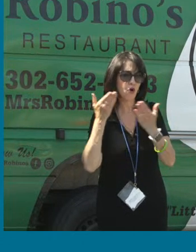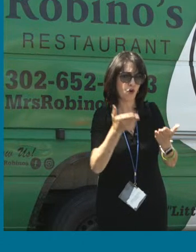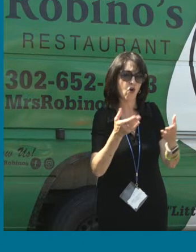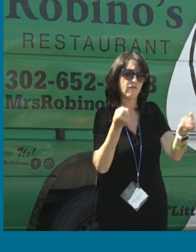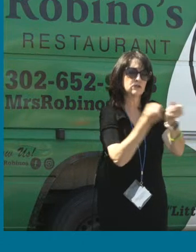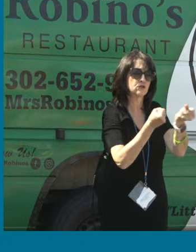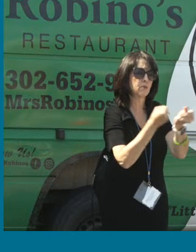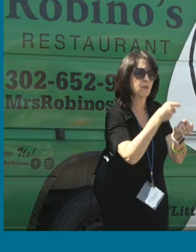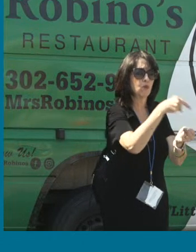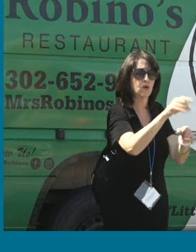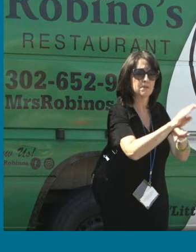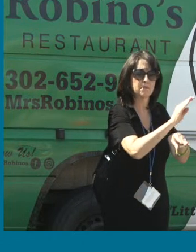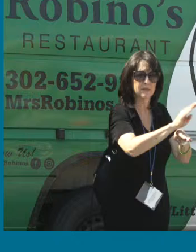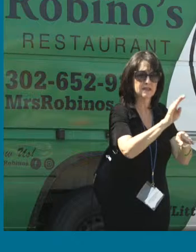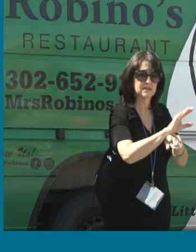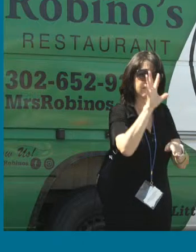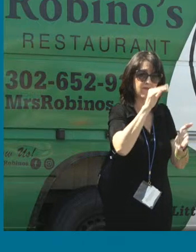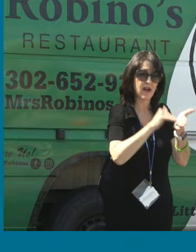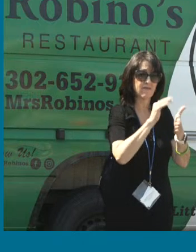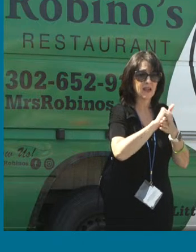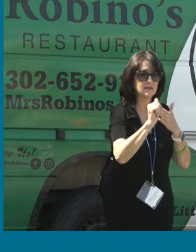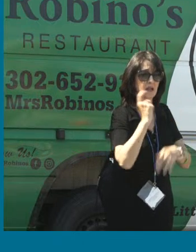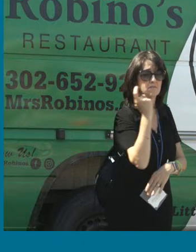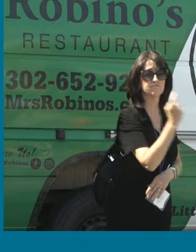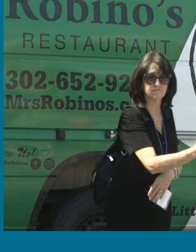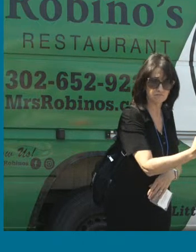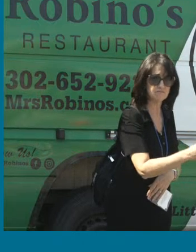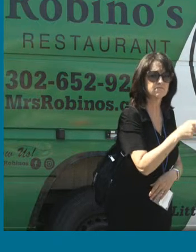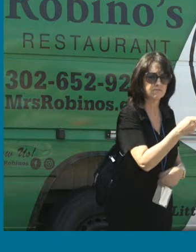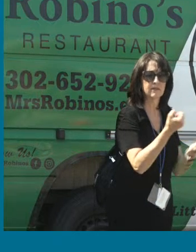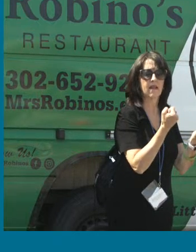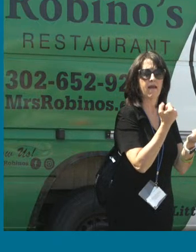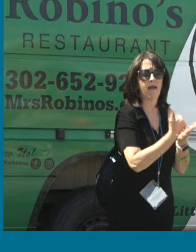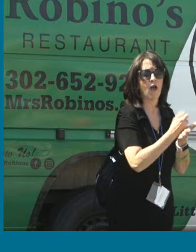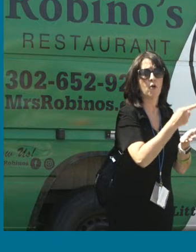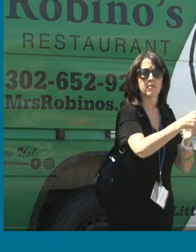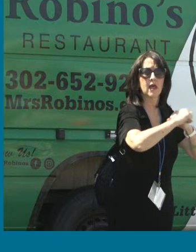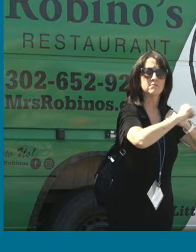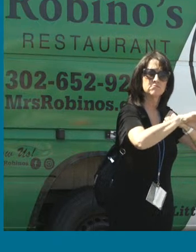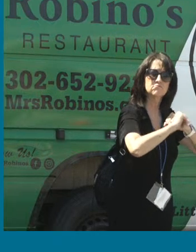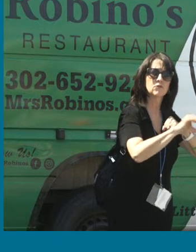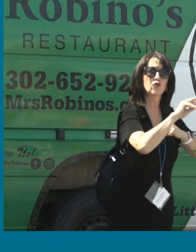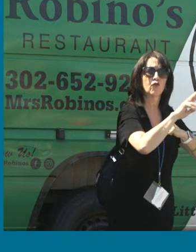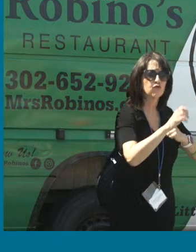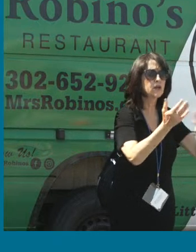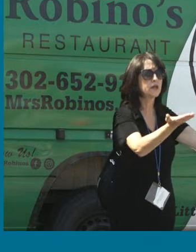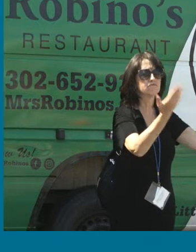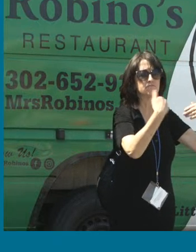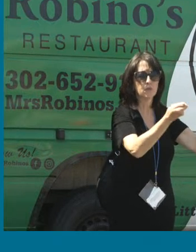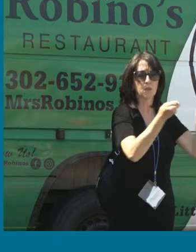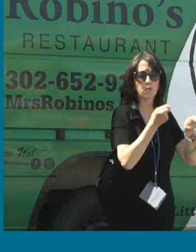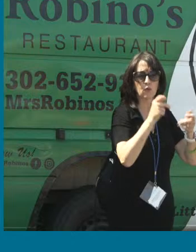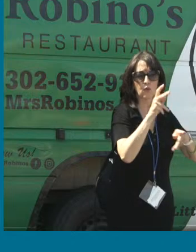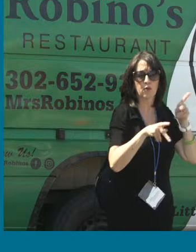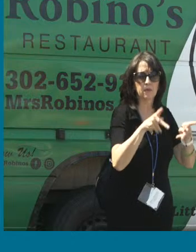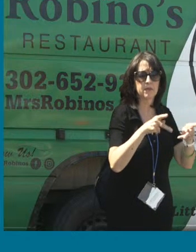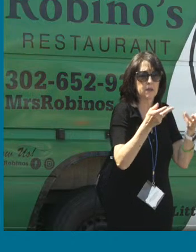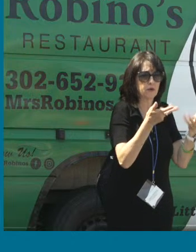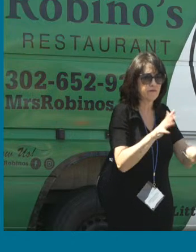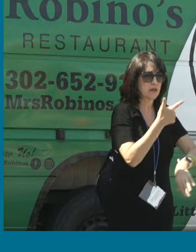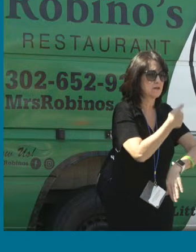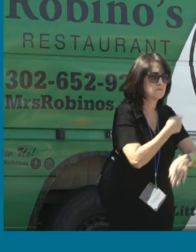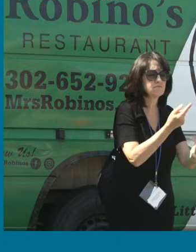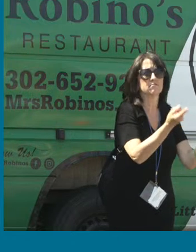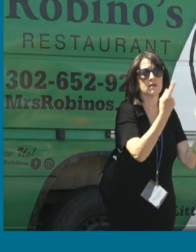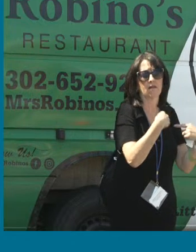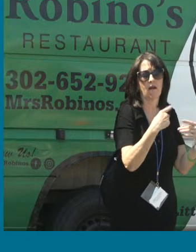that we can keep our businesses moving forward. Our small businesses have shown a great amount of creativity through the pandemic, so we're not